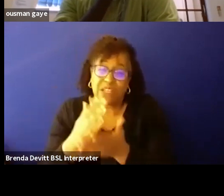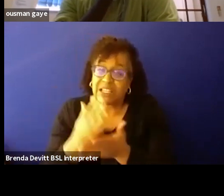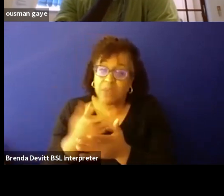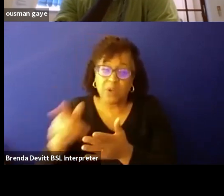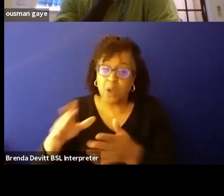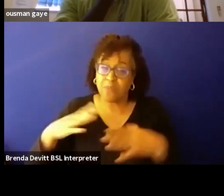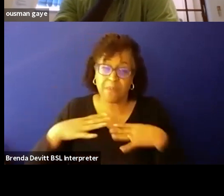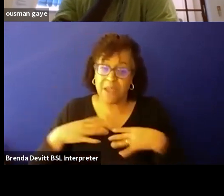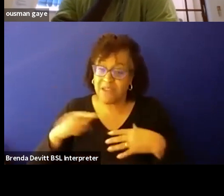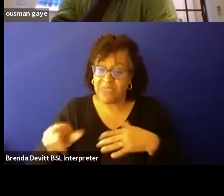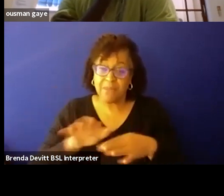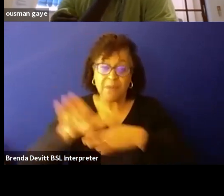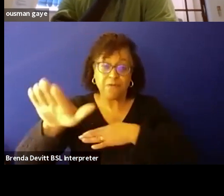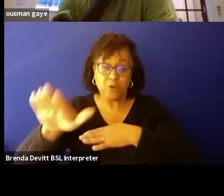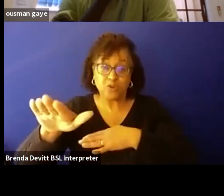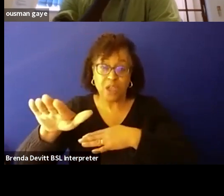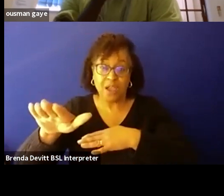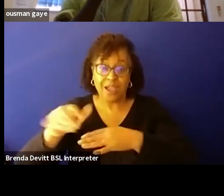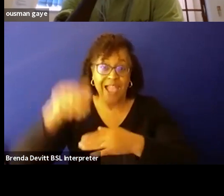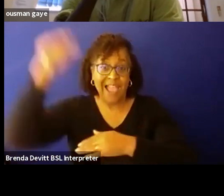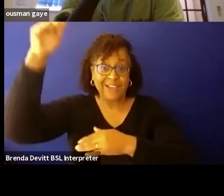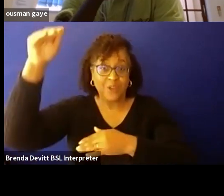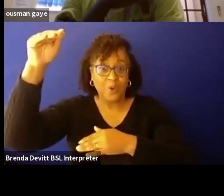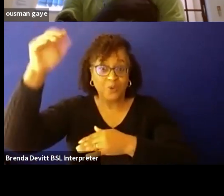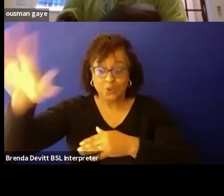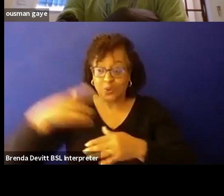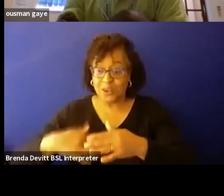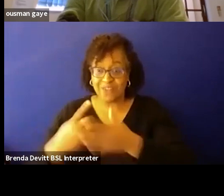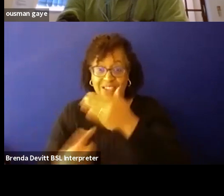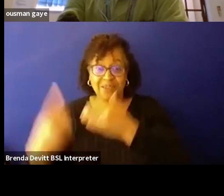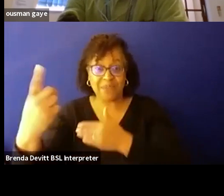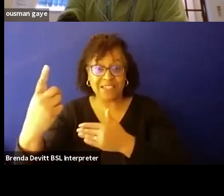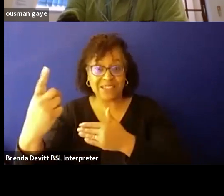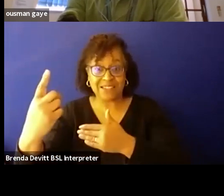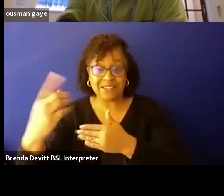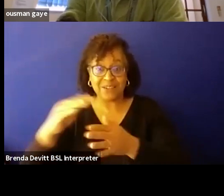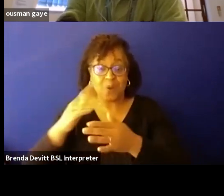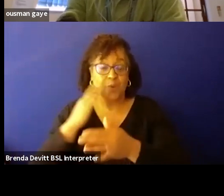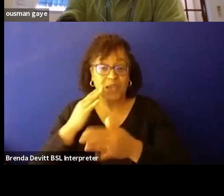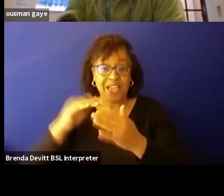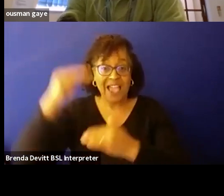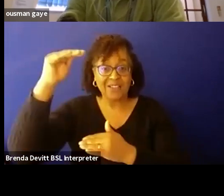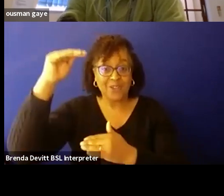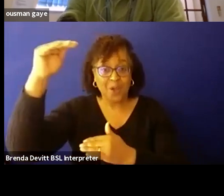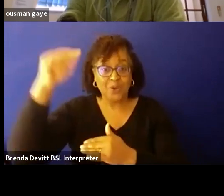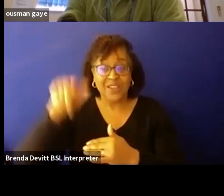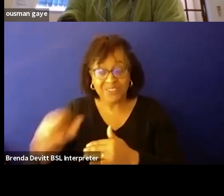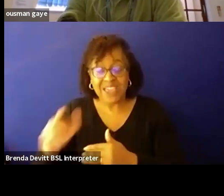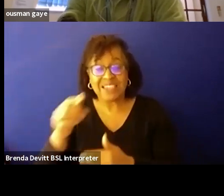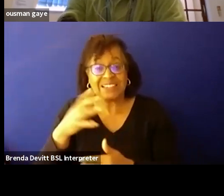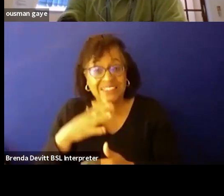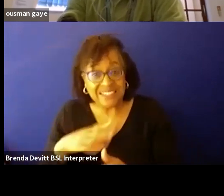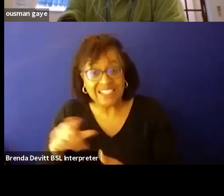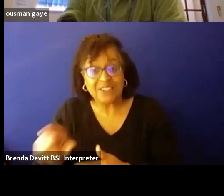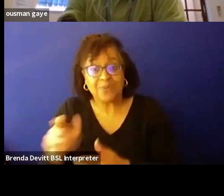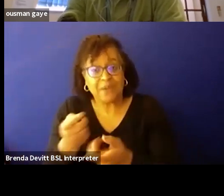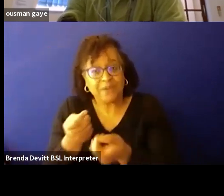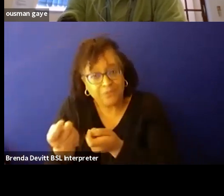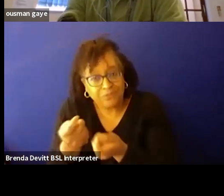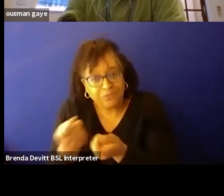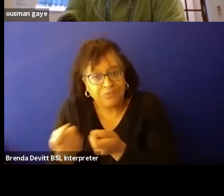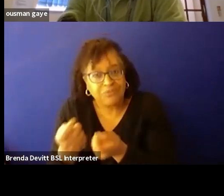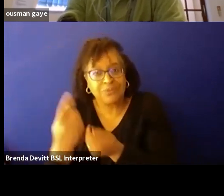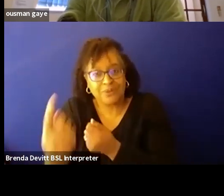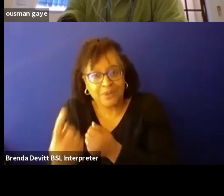not preparing them for living independently later in life. You know, they need to be able to self-regulate themselves and